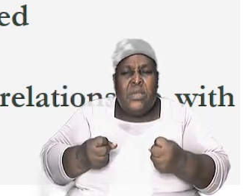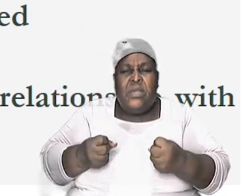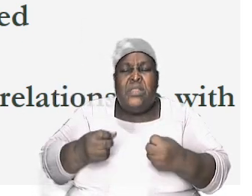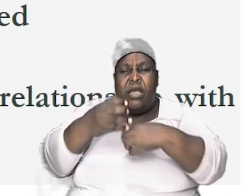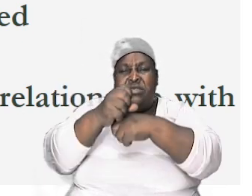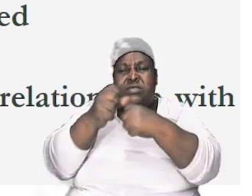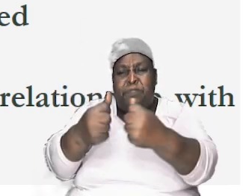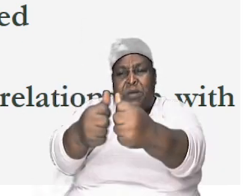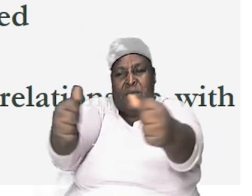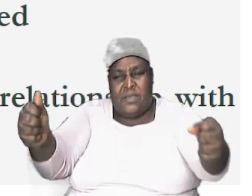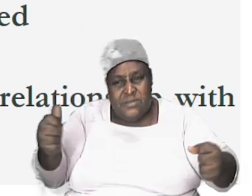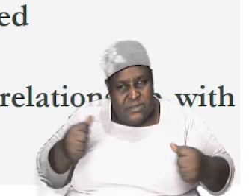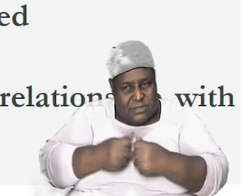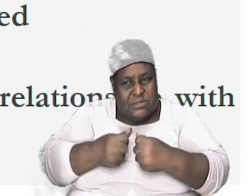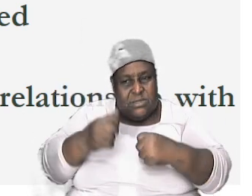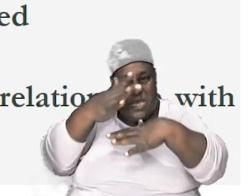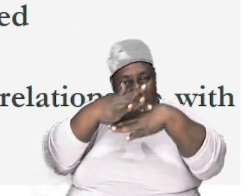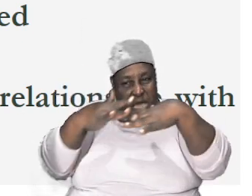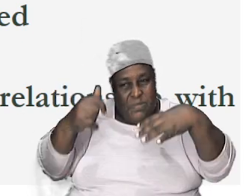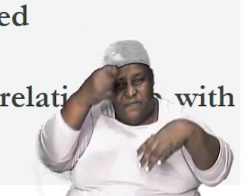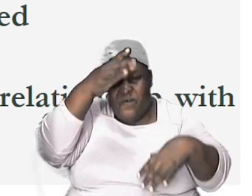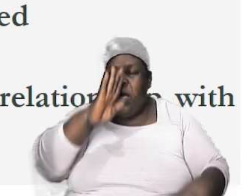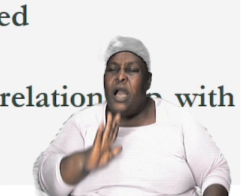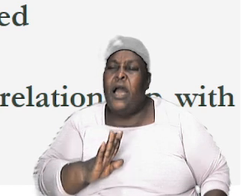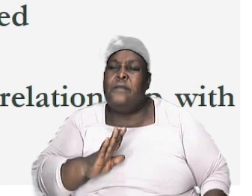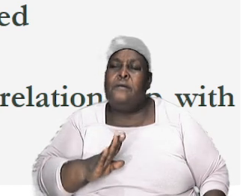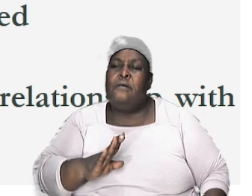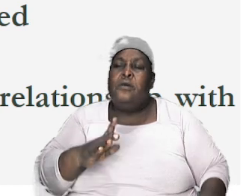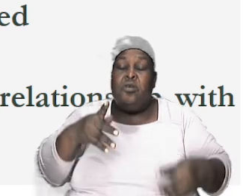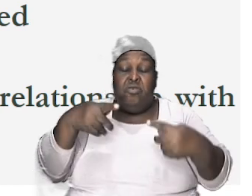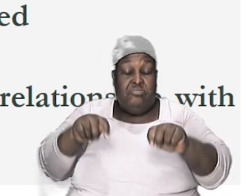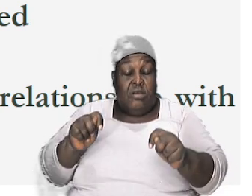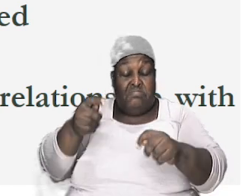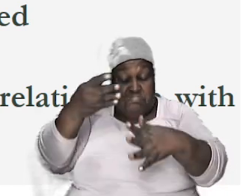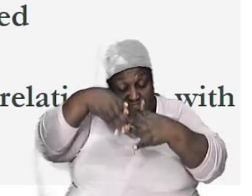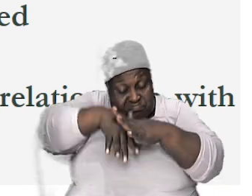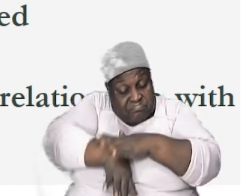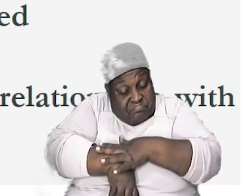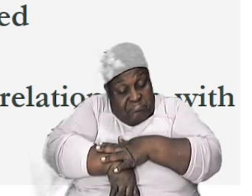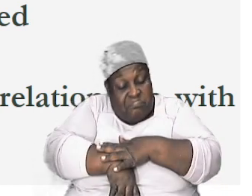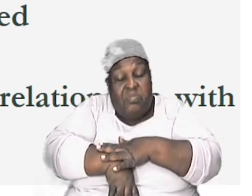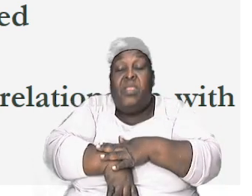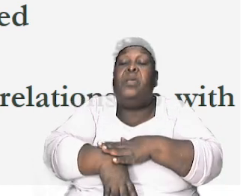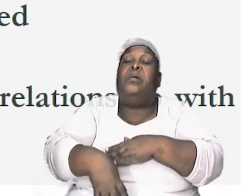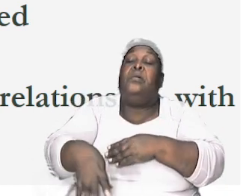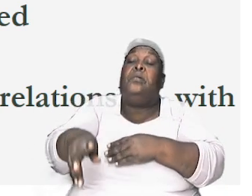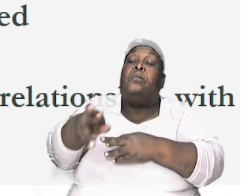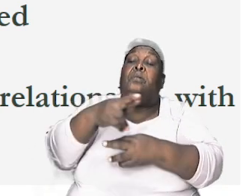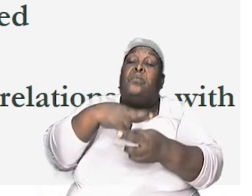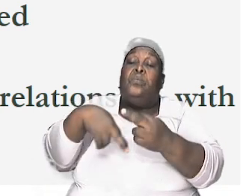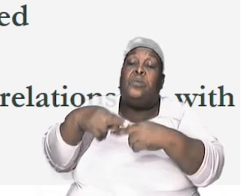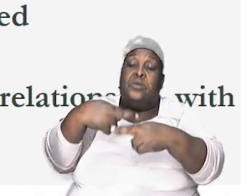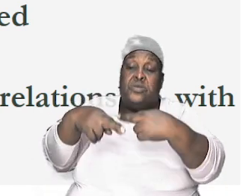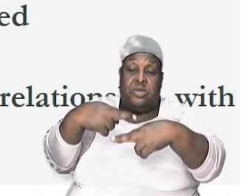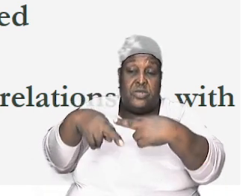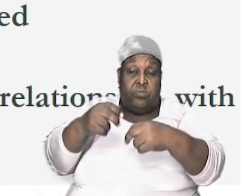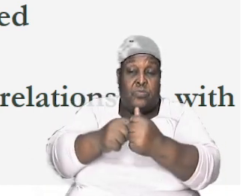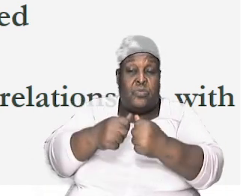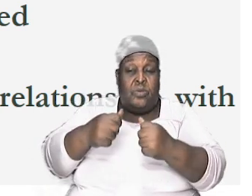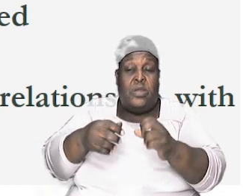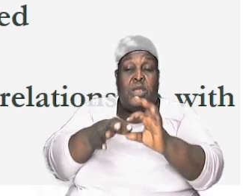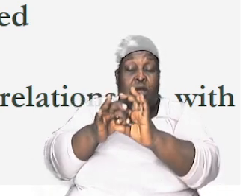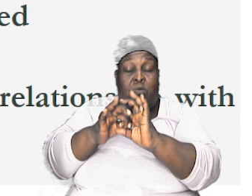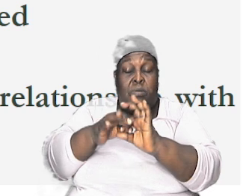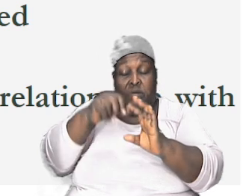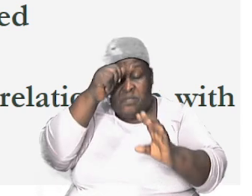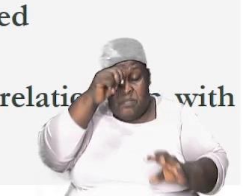that is wanting. She tried to fill that inner desire through her relationship with men. And this